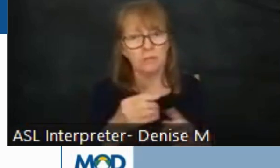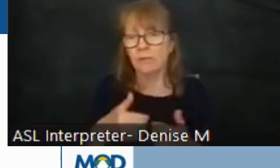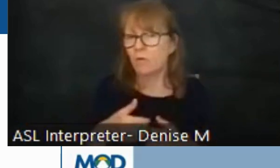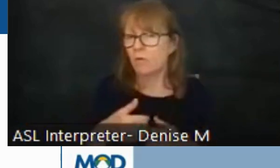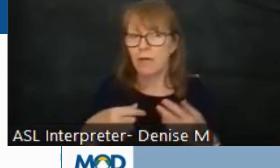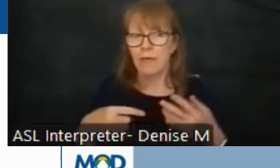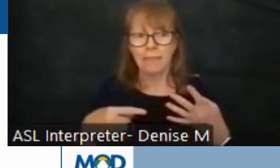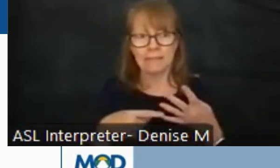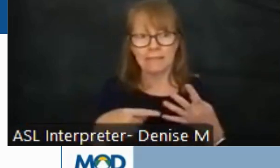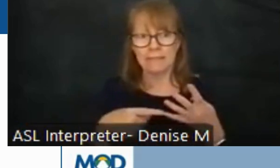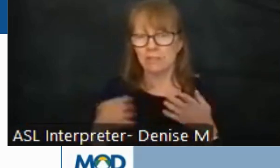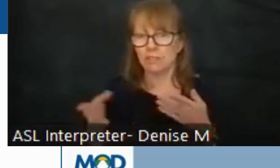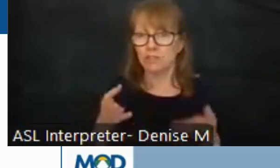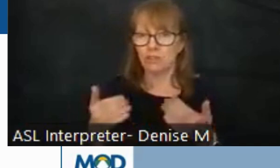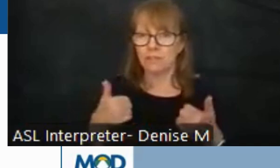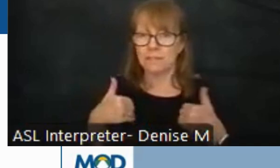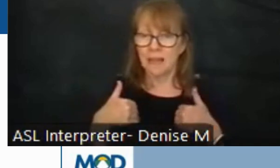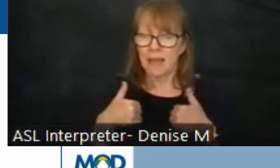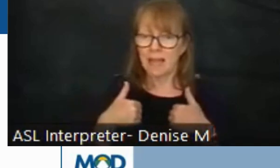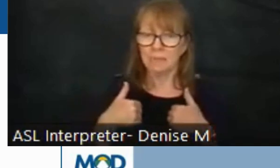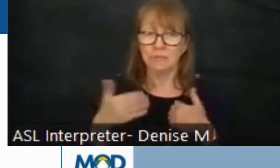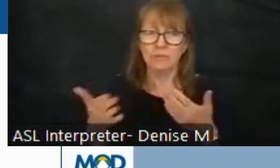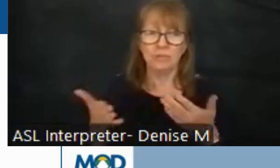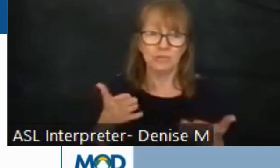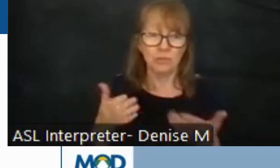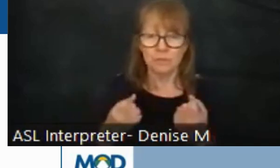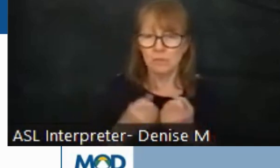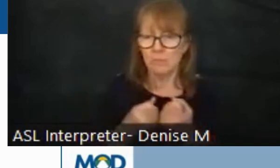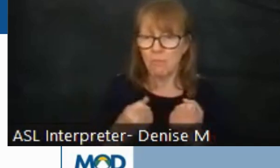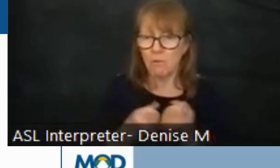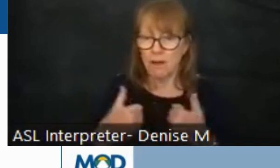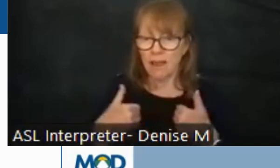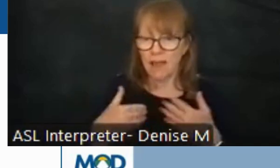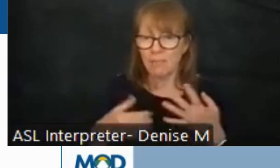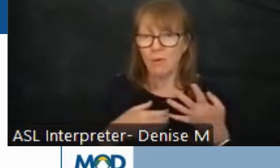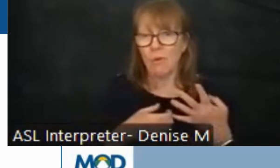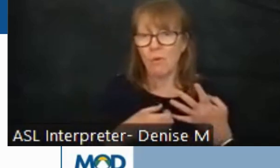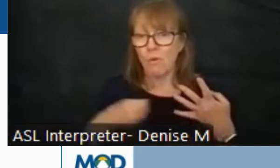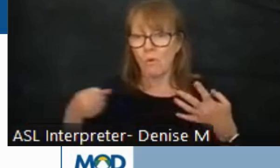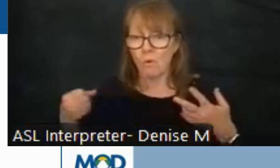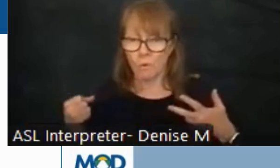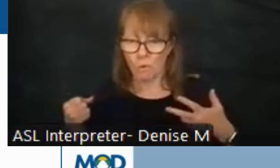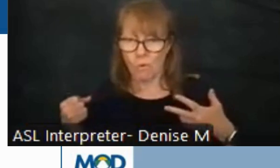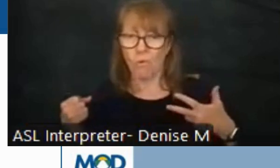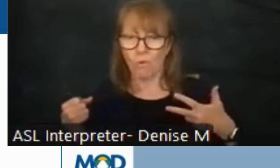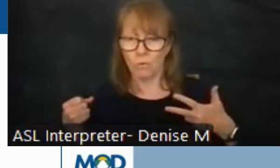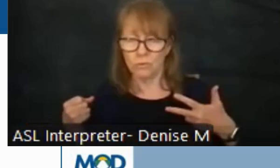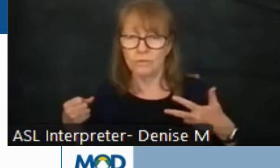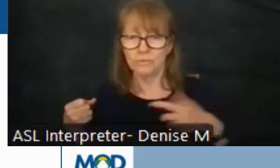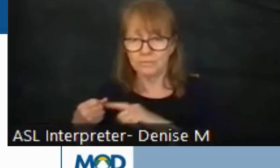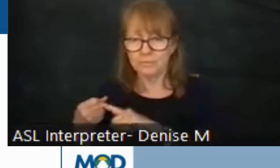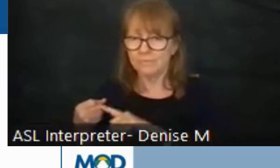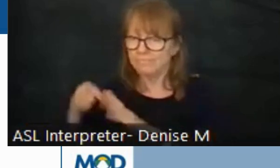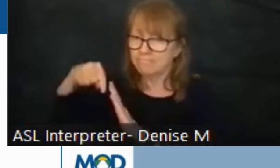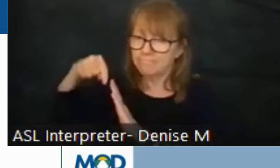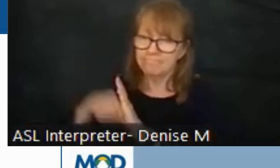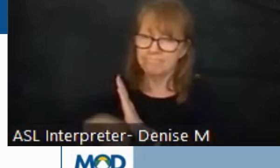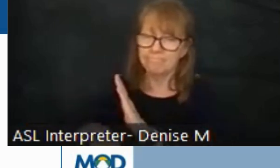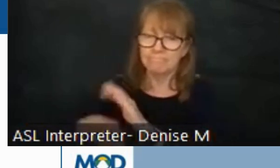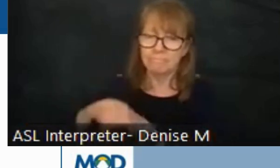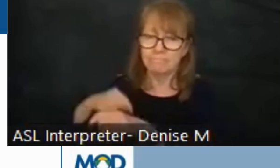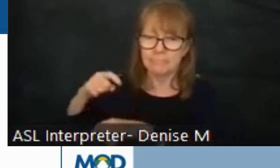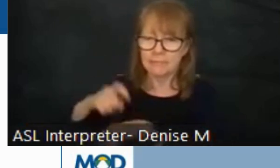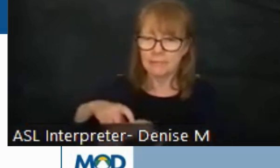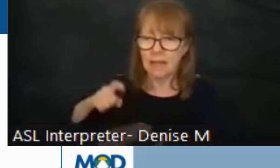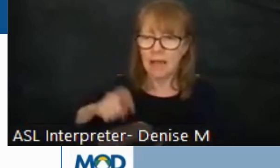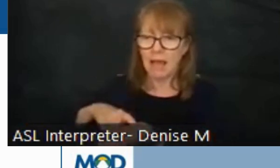topic today because it would take a lot of time. And we're sorry about that, but we've included a link here to one of our guidance documents on the subject that we